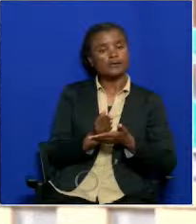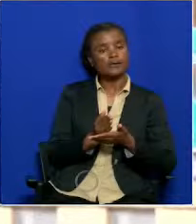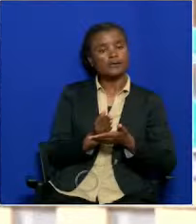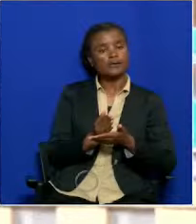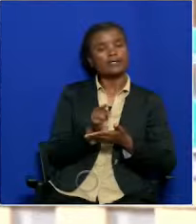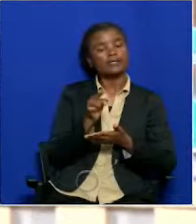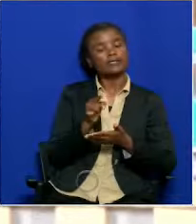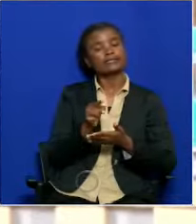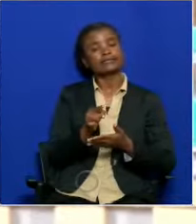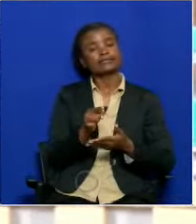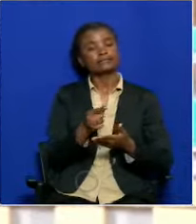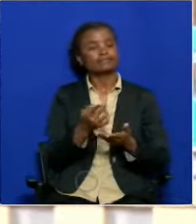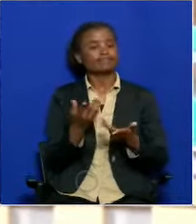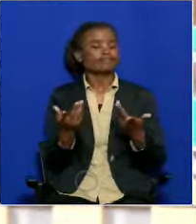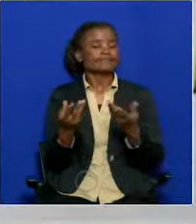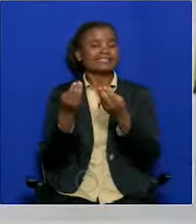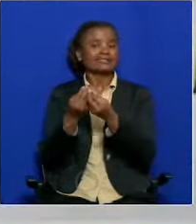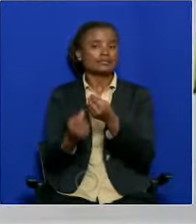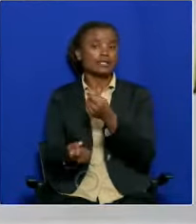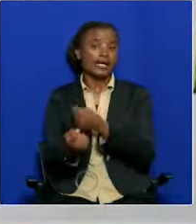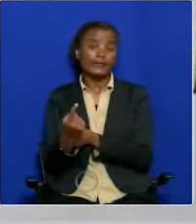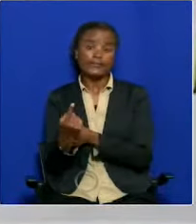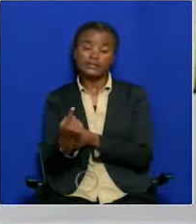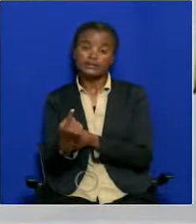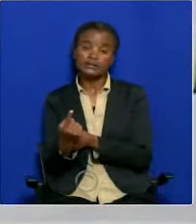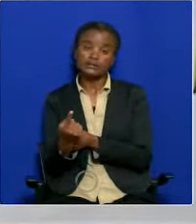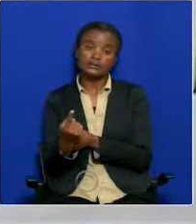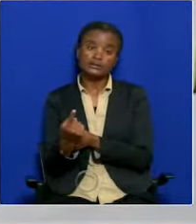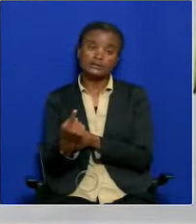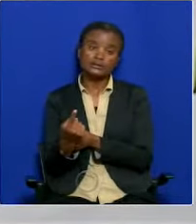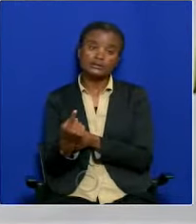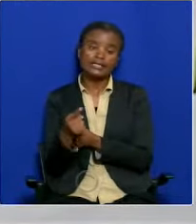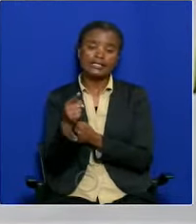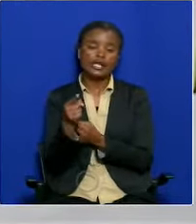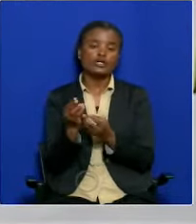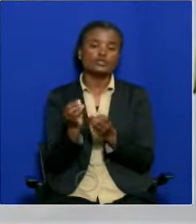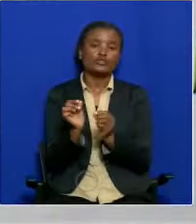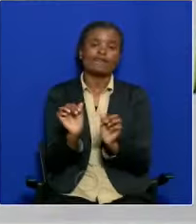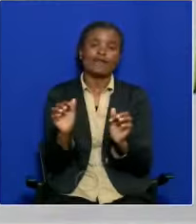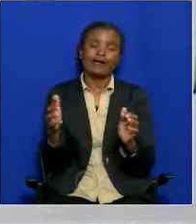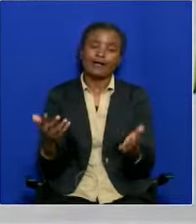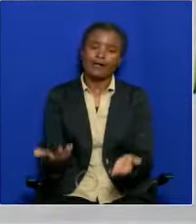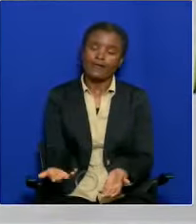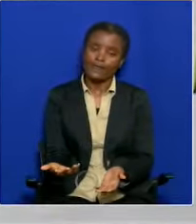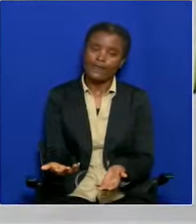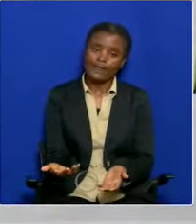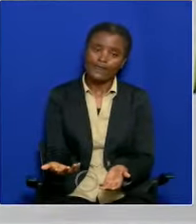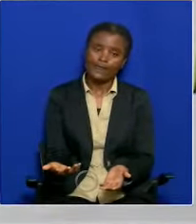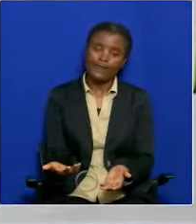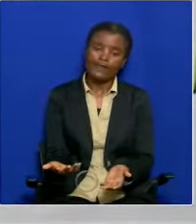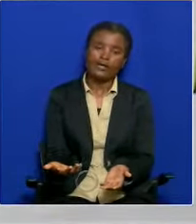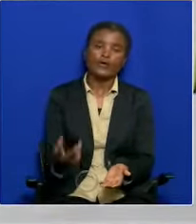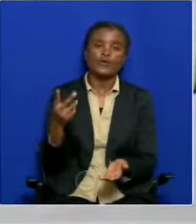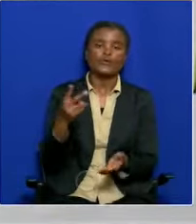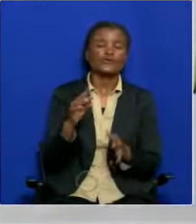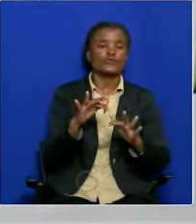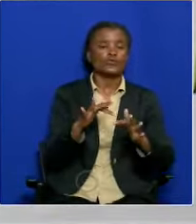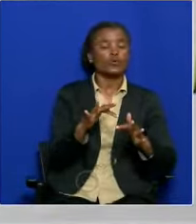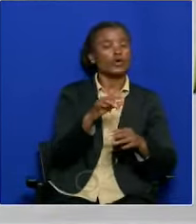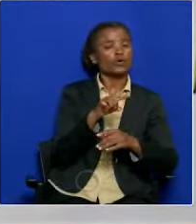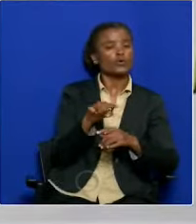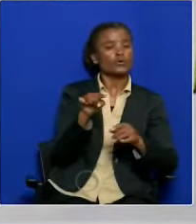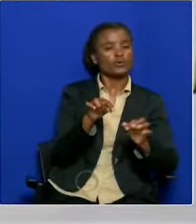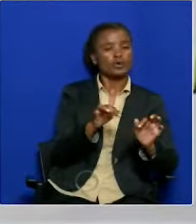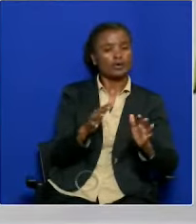forth, how is going to be dealt with and how wrong was it and whatsoever. But however,